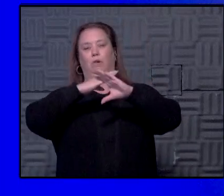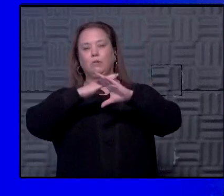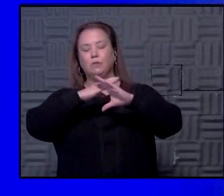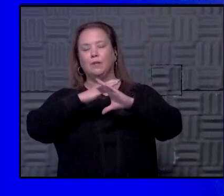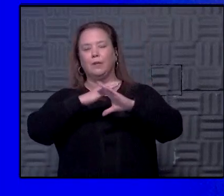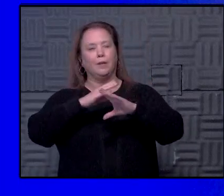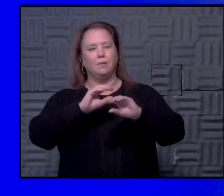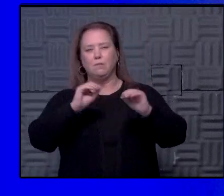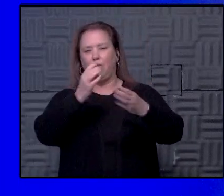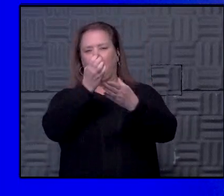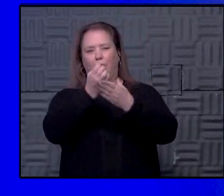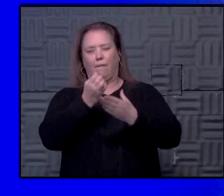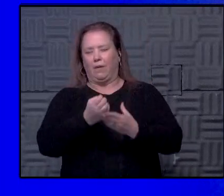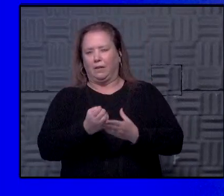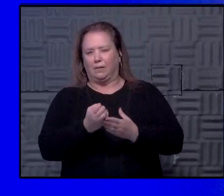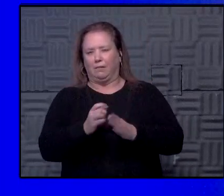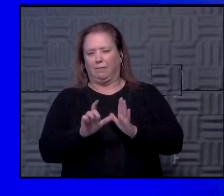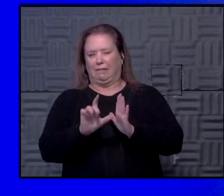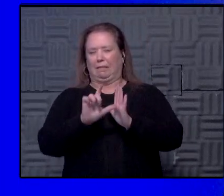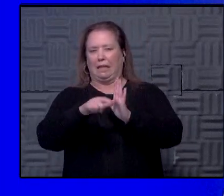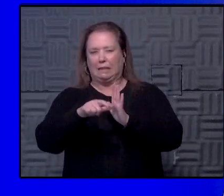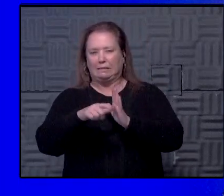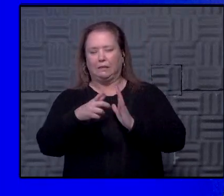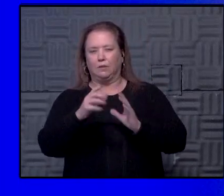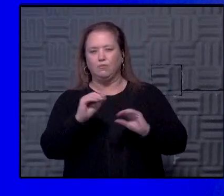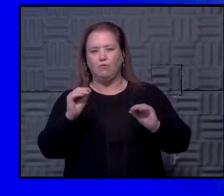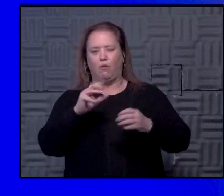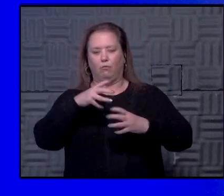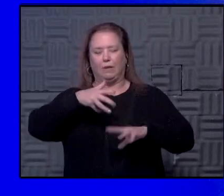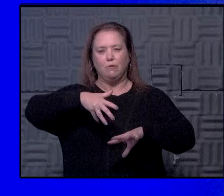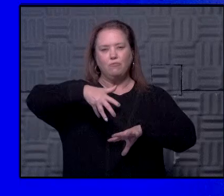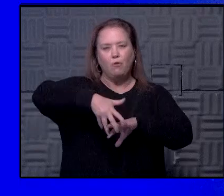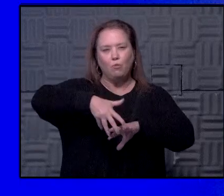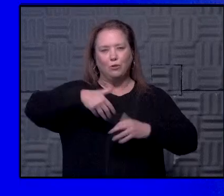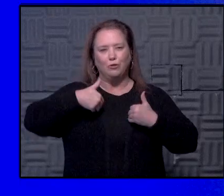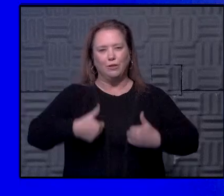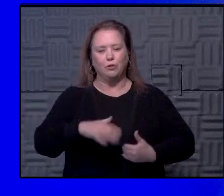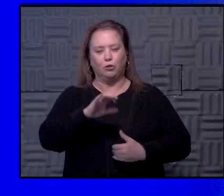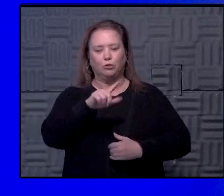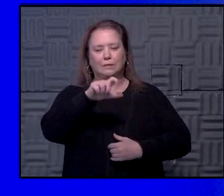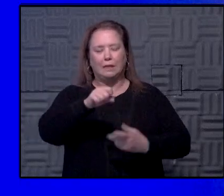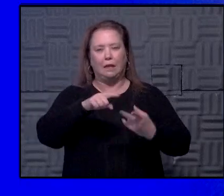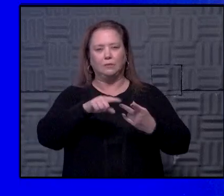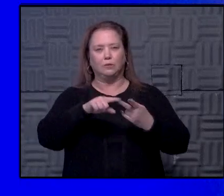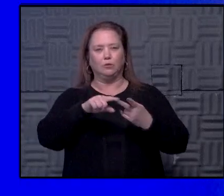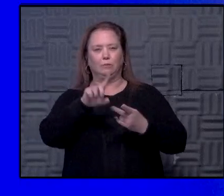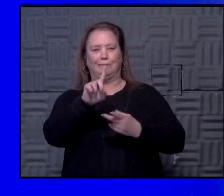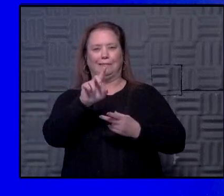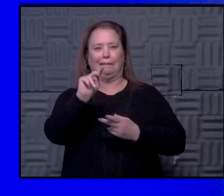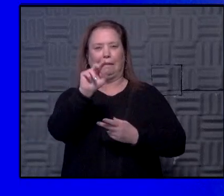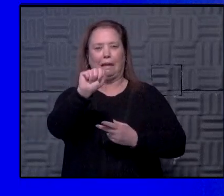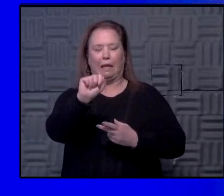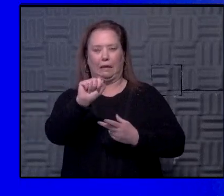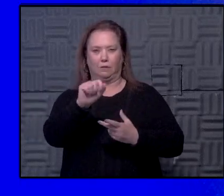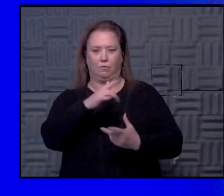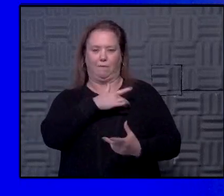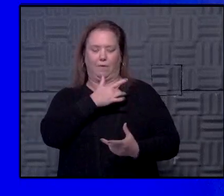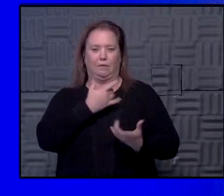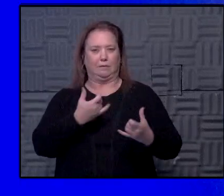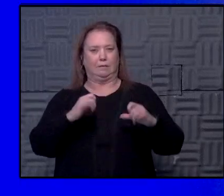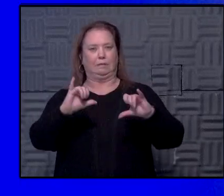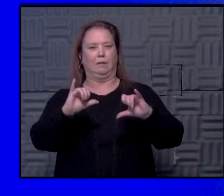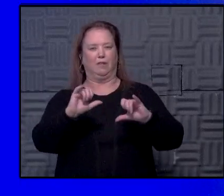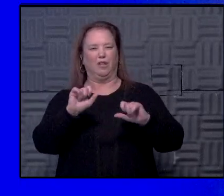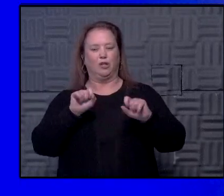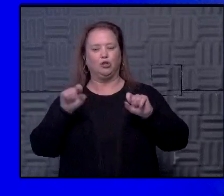again, there's no evidence that there's any latency, there's no incorporation into your cell's genome. So it is still really felt to be